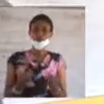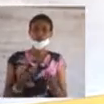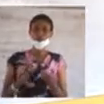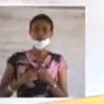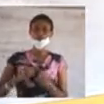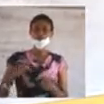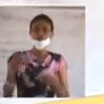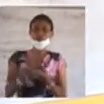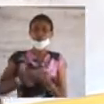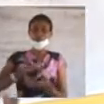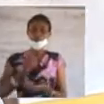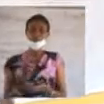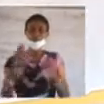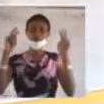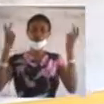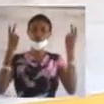another topic,